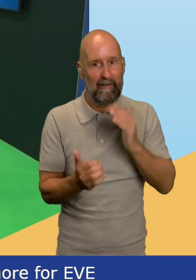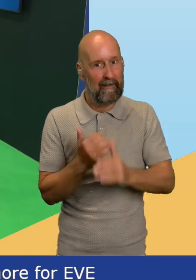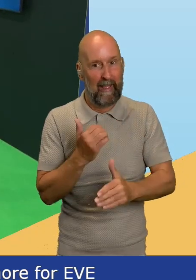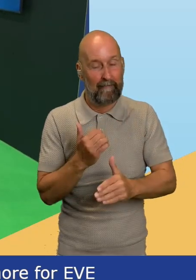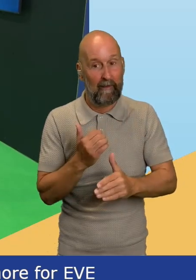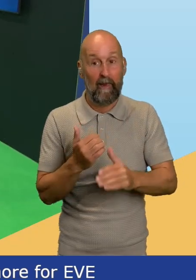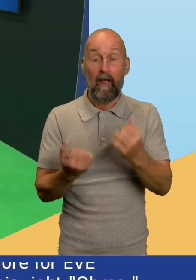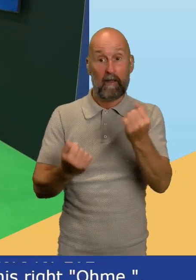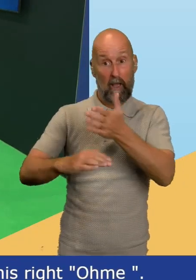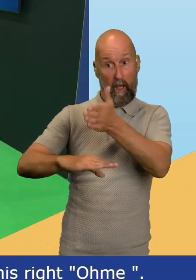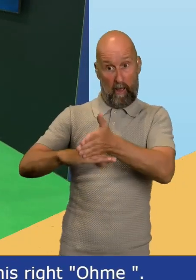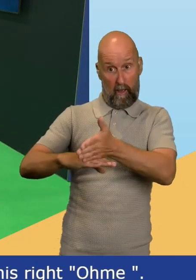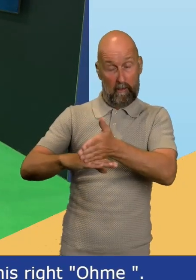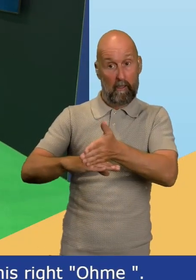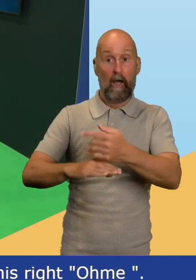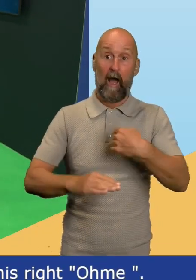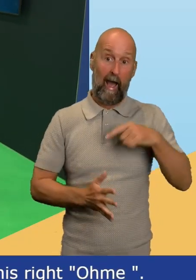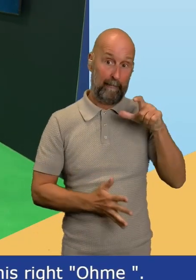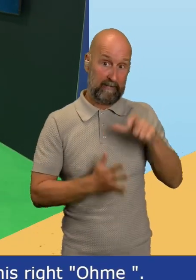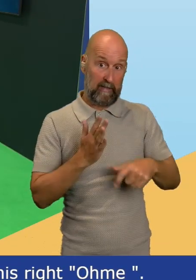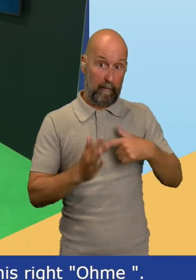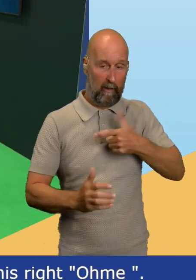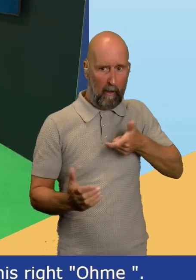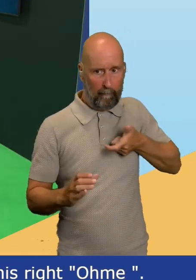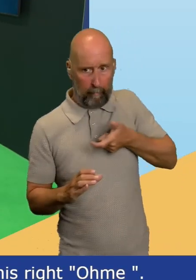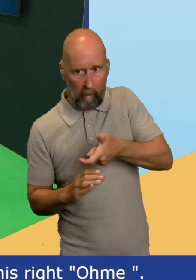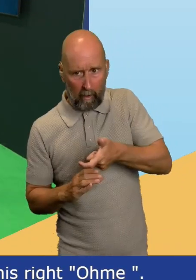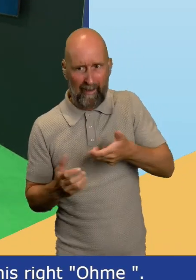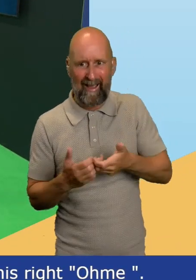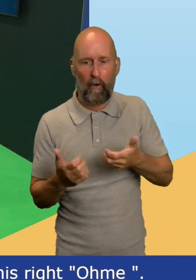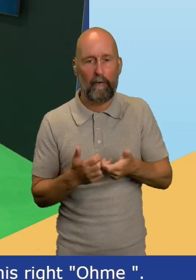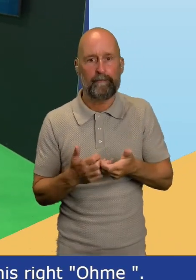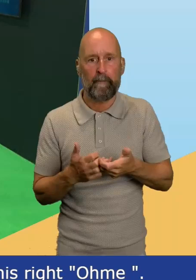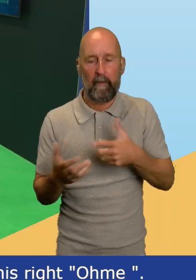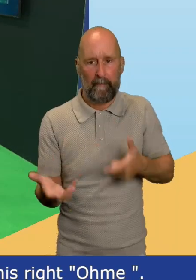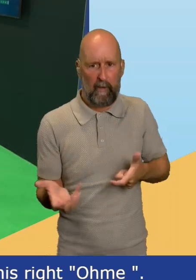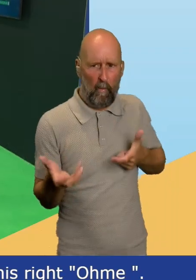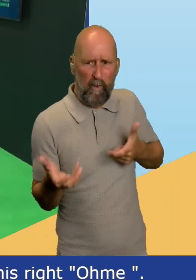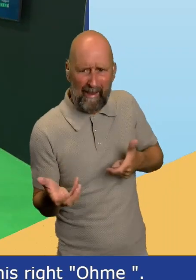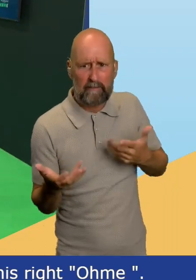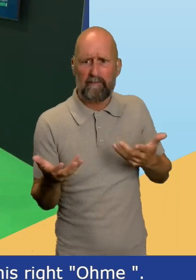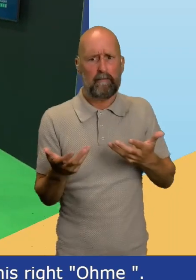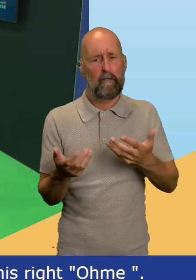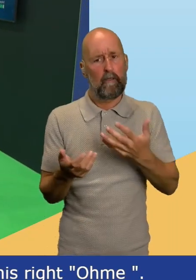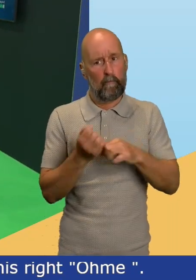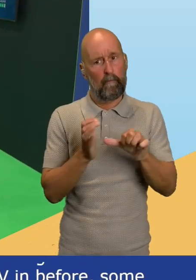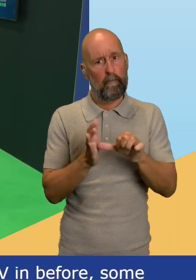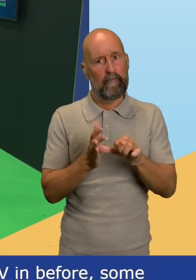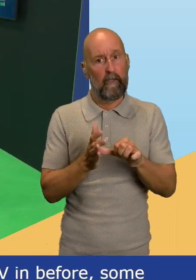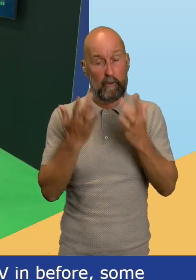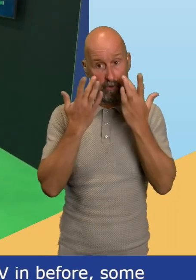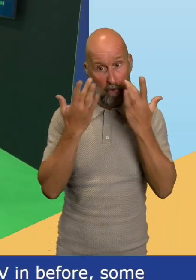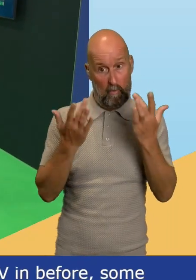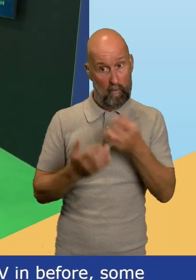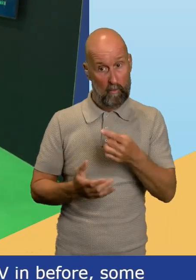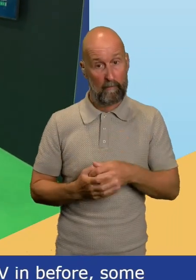EV before. As a disabled customer. You know, some of the concerns I might have are weight and things like that. Can we have a absolutely. Go? I